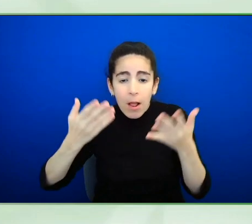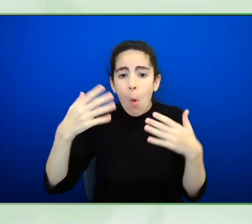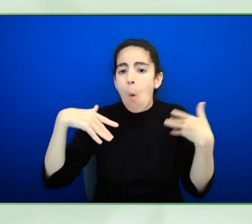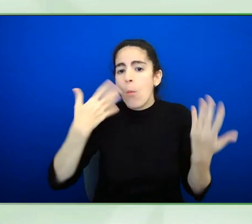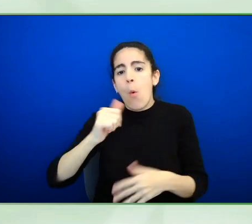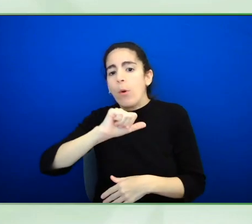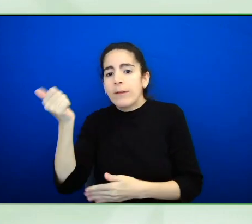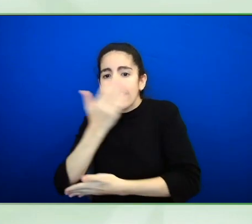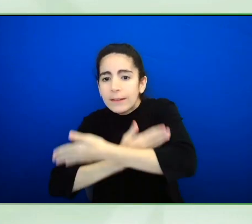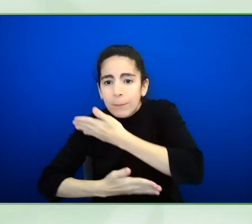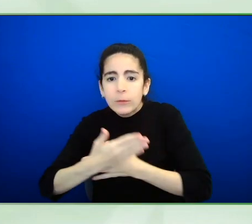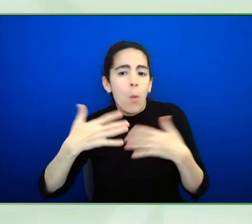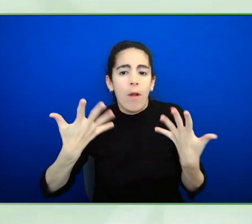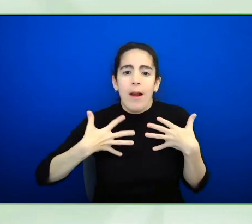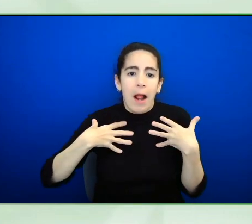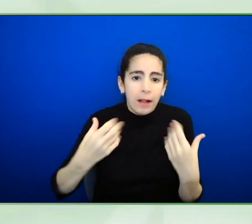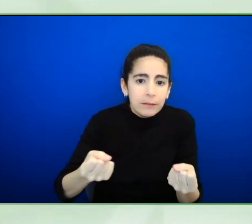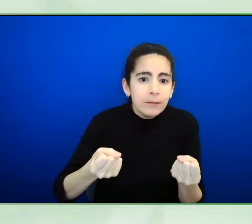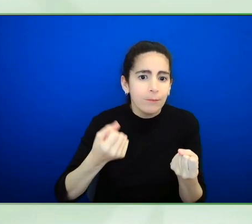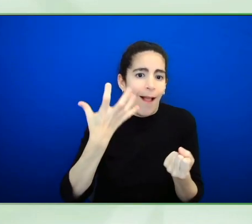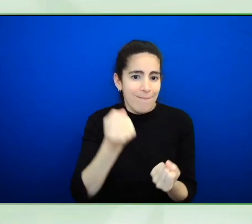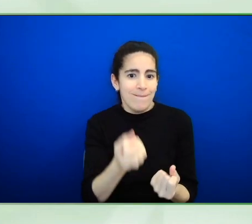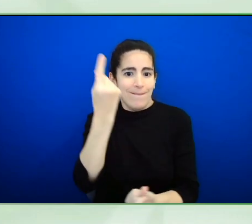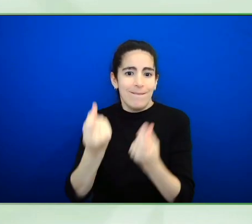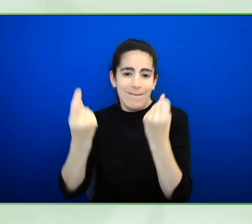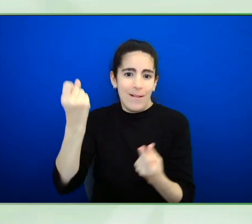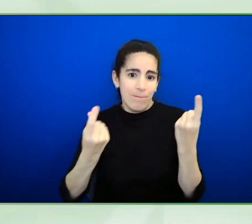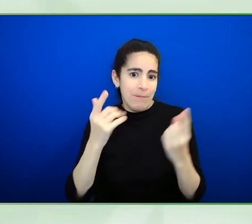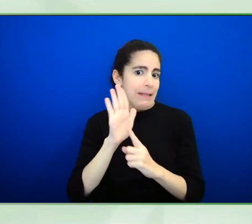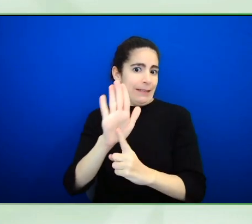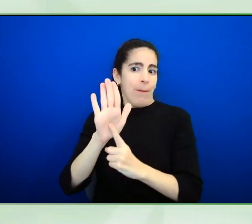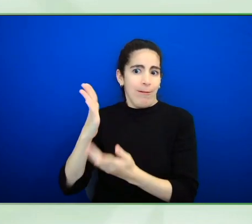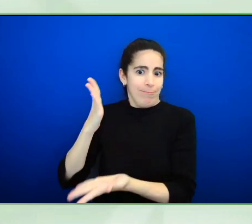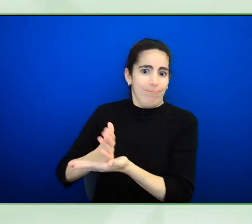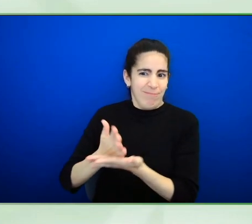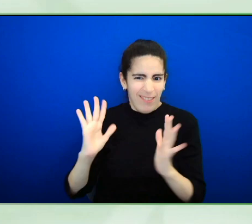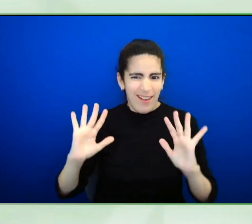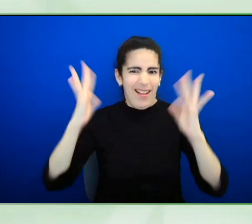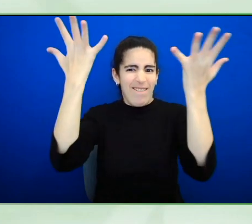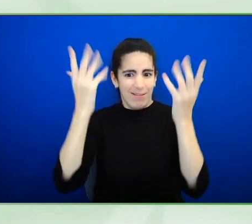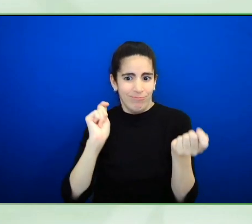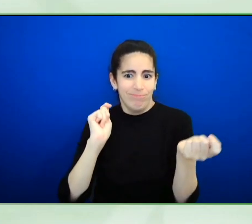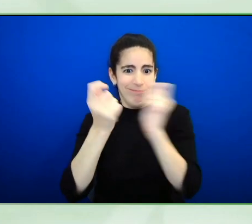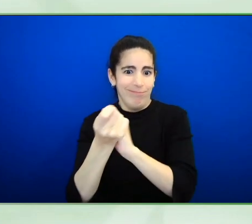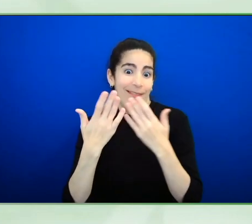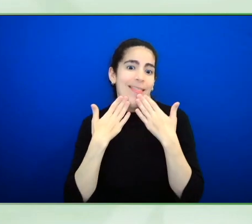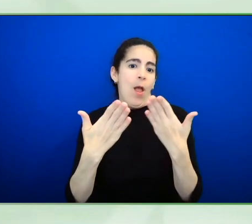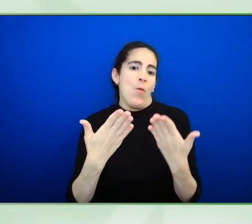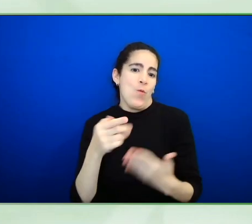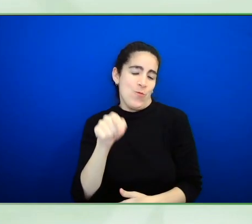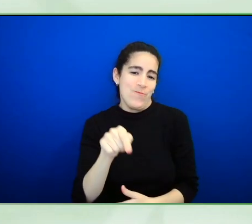some very real world examples, real lives that are being changed thanks to how the Peak app is